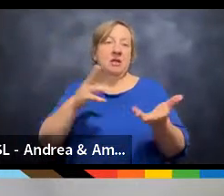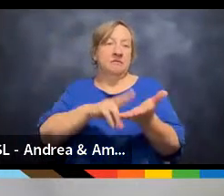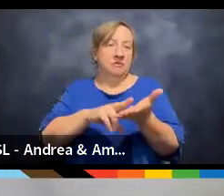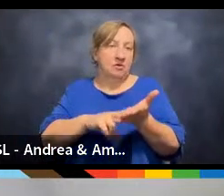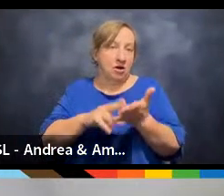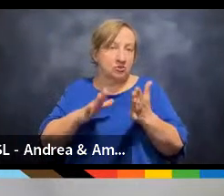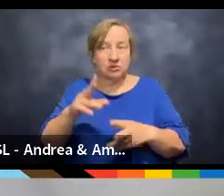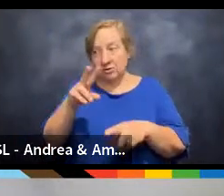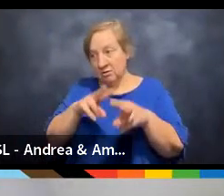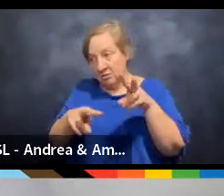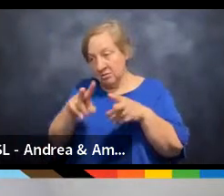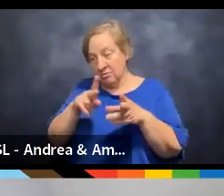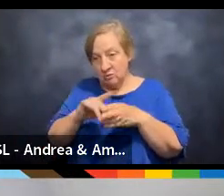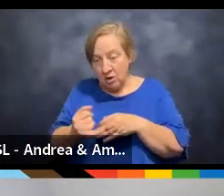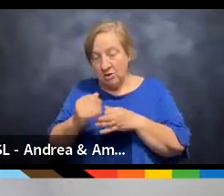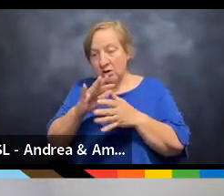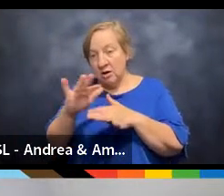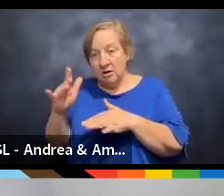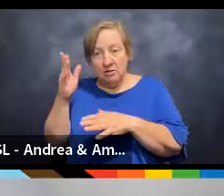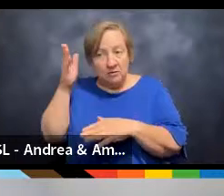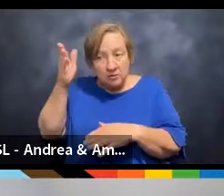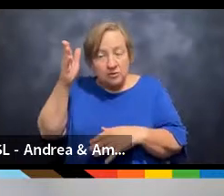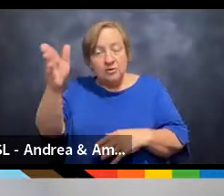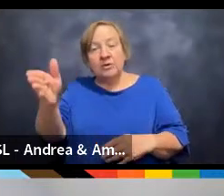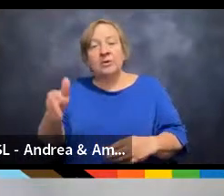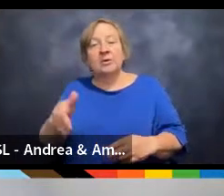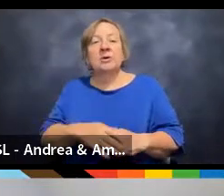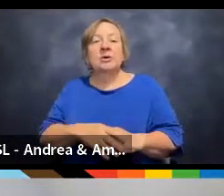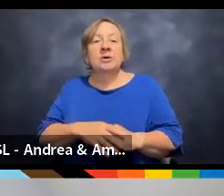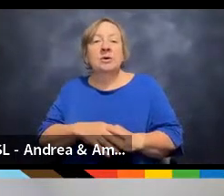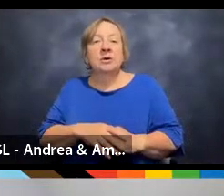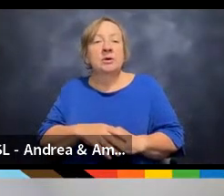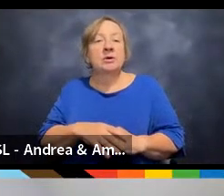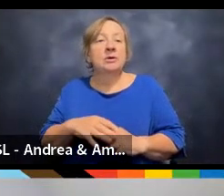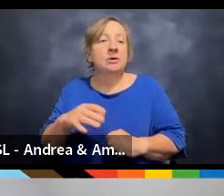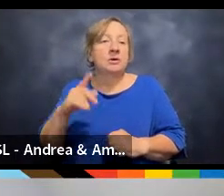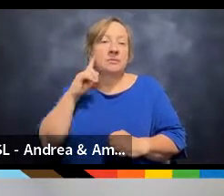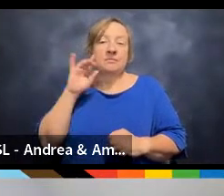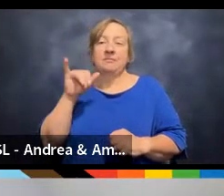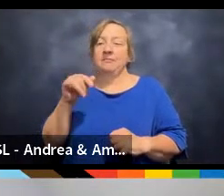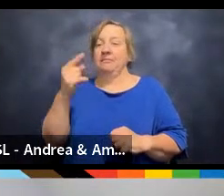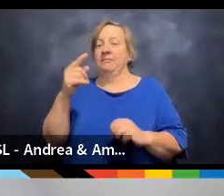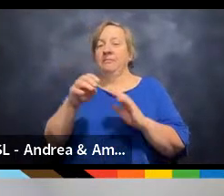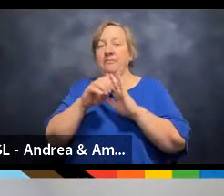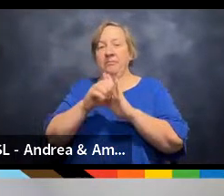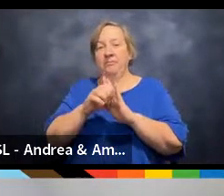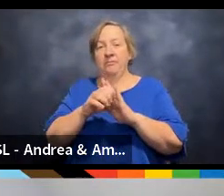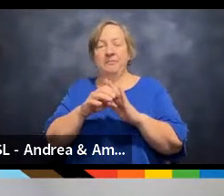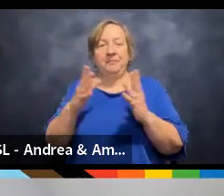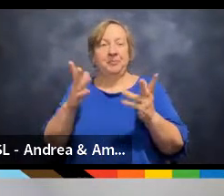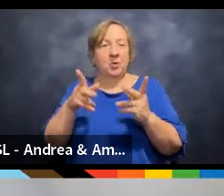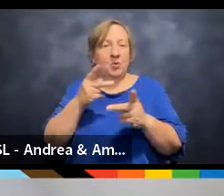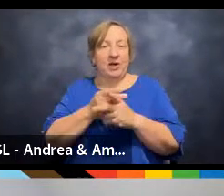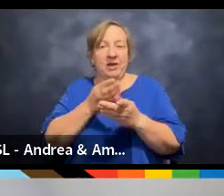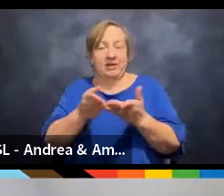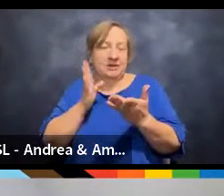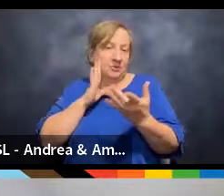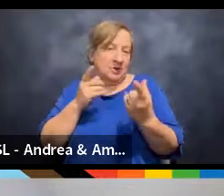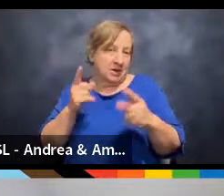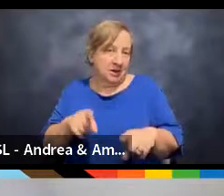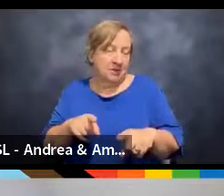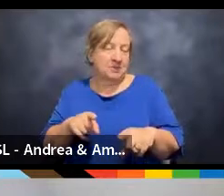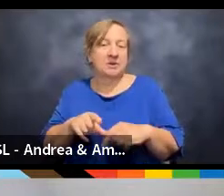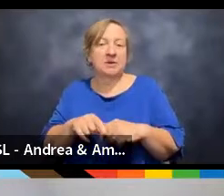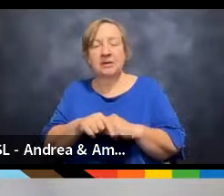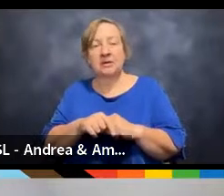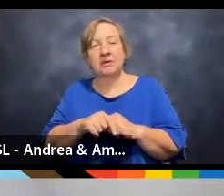at the projects and whatnot in the future. But I think that's an example of the kinds of things that's going to happen.